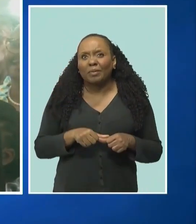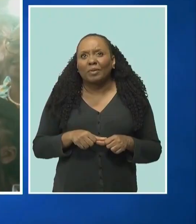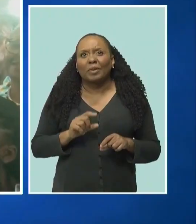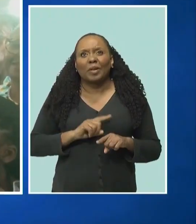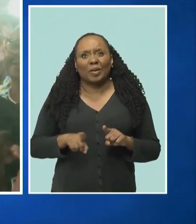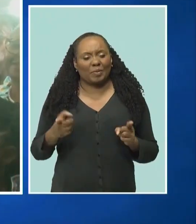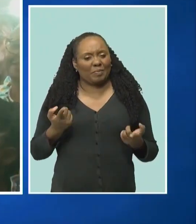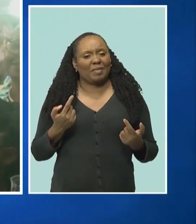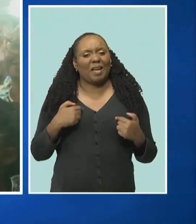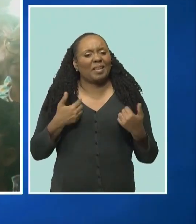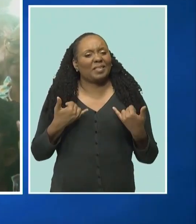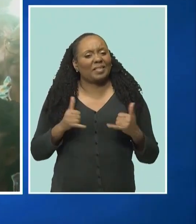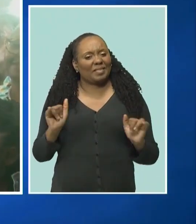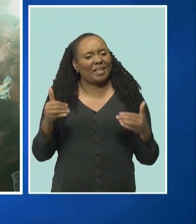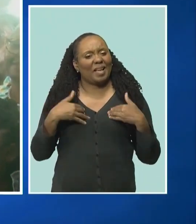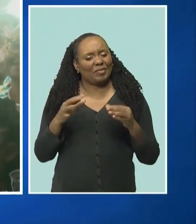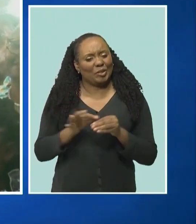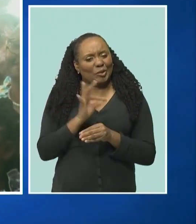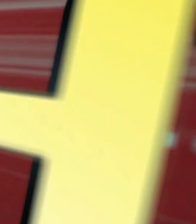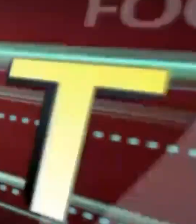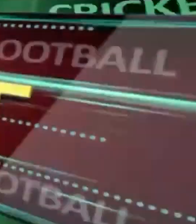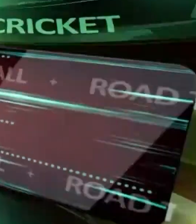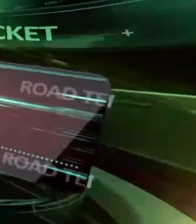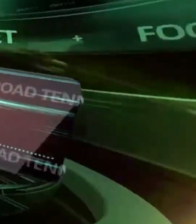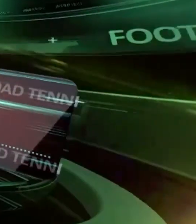away, and I still have the kit.